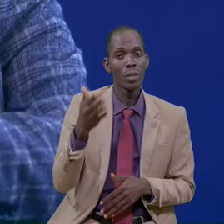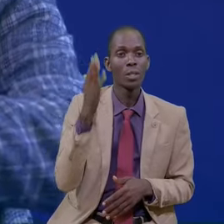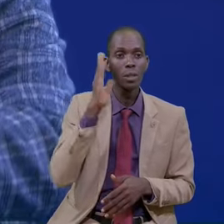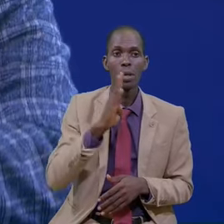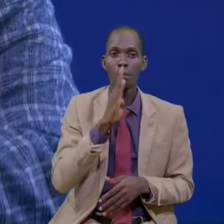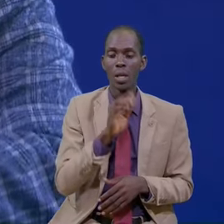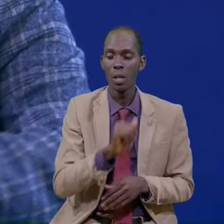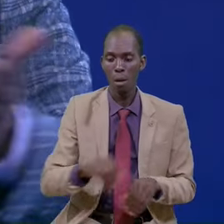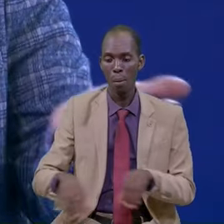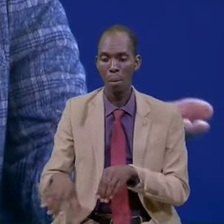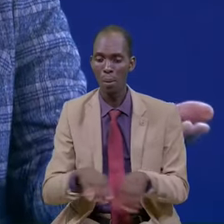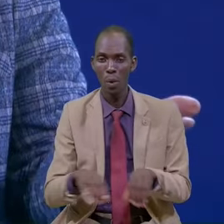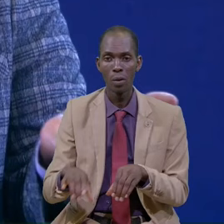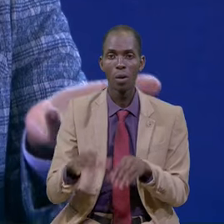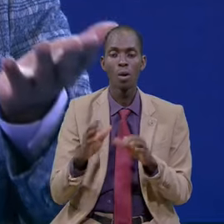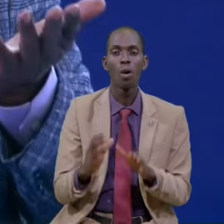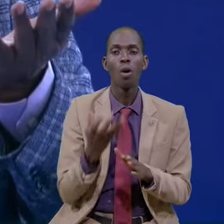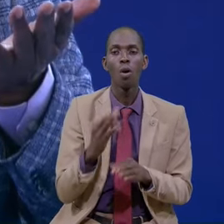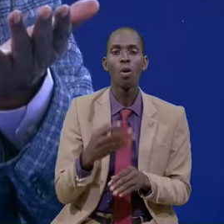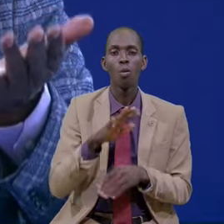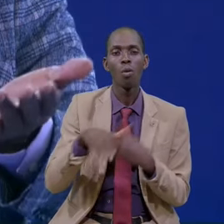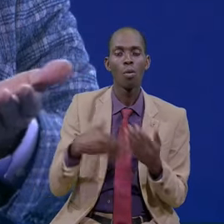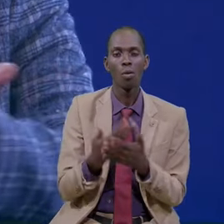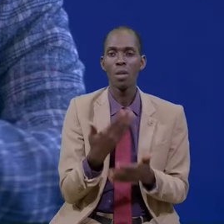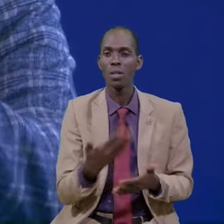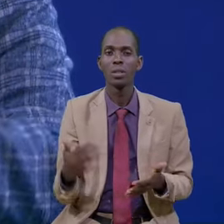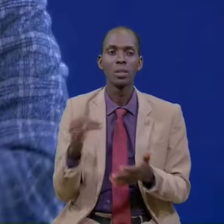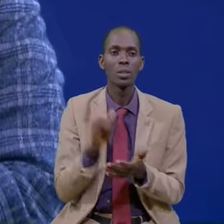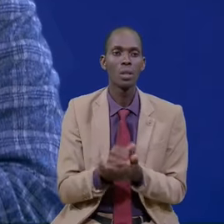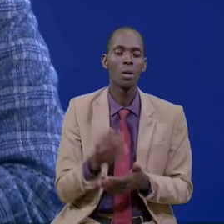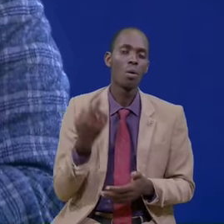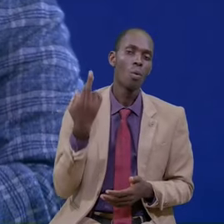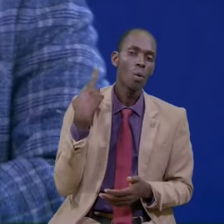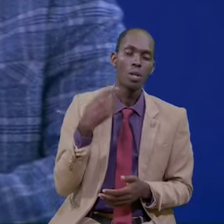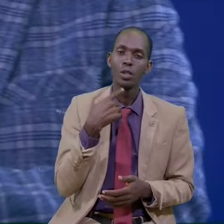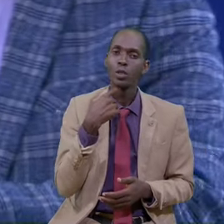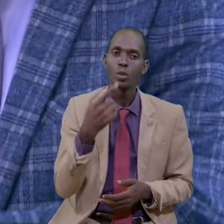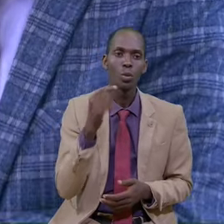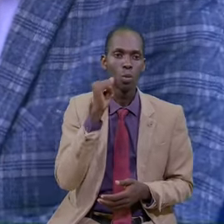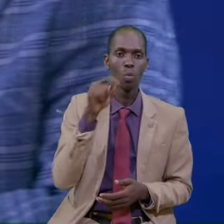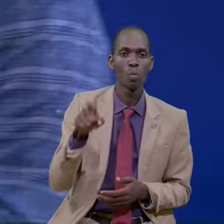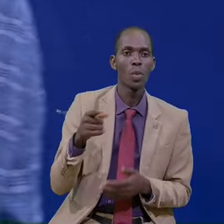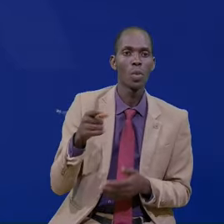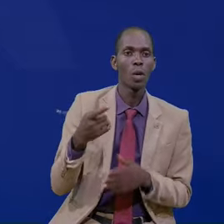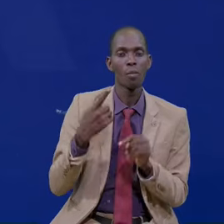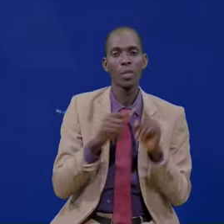of those things which were uh told from the Lord